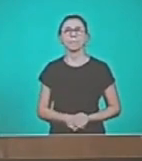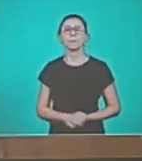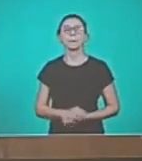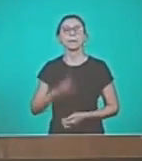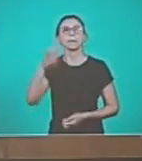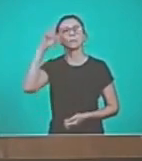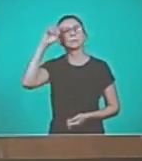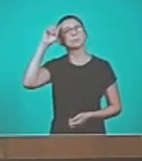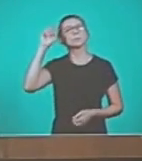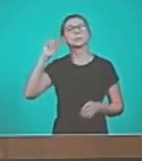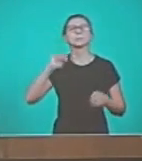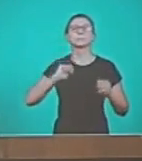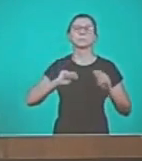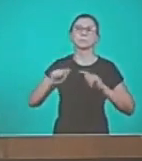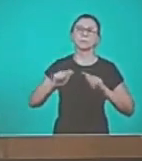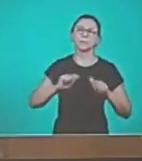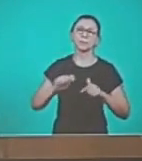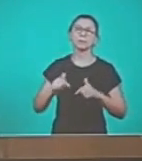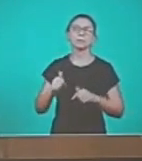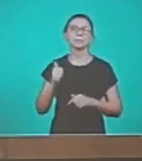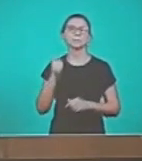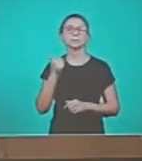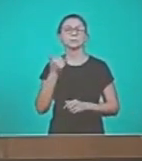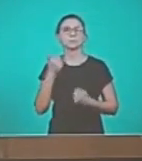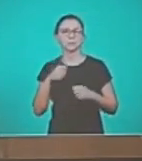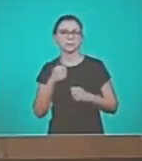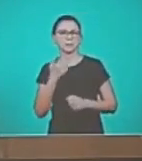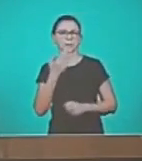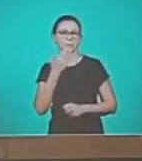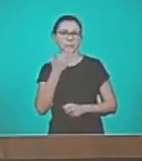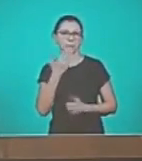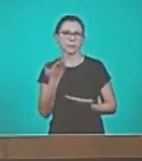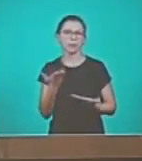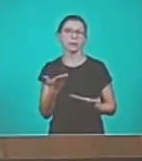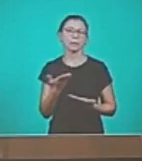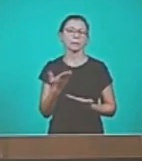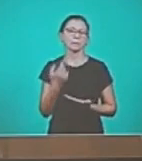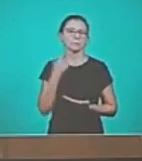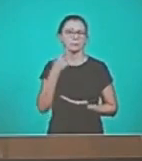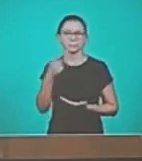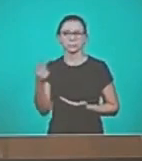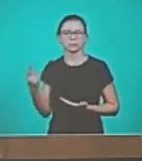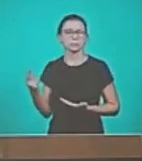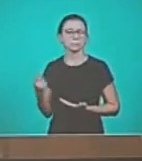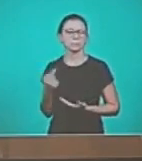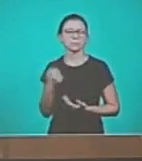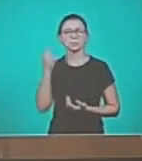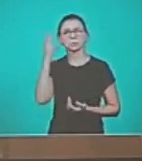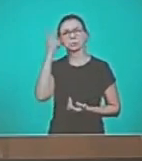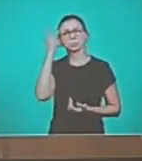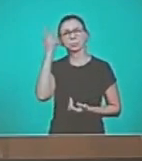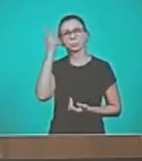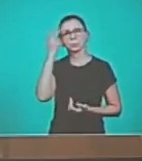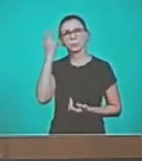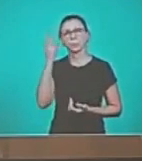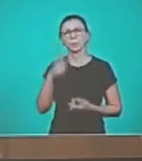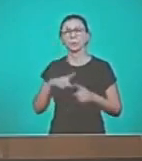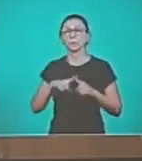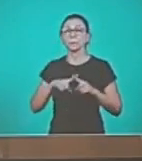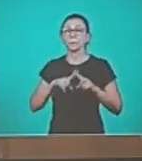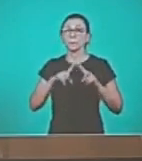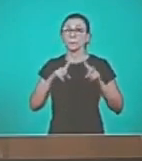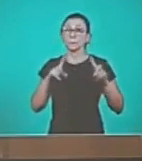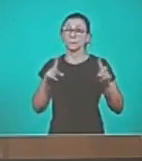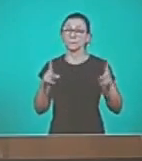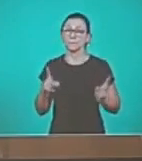we have our work, we need to feed our bodies every day. And a few forget, and they think